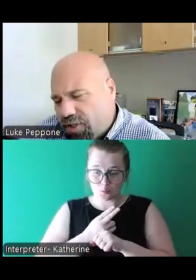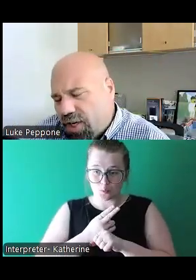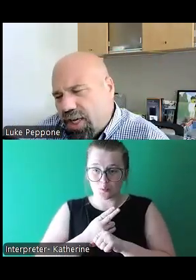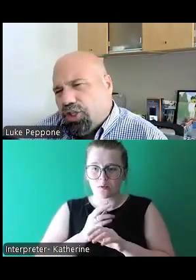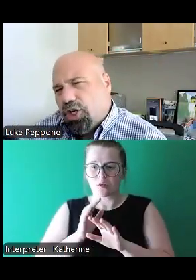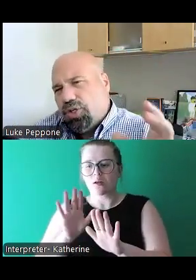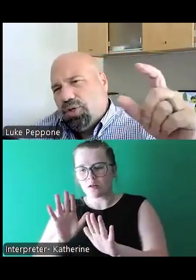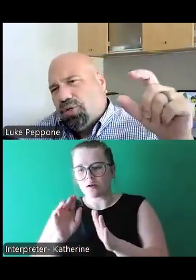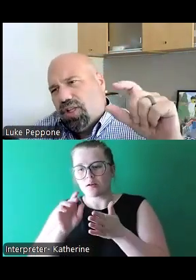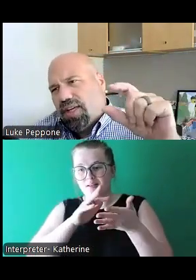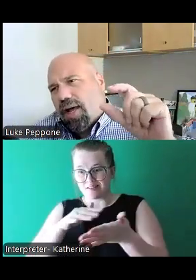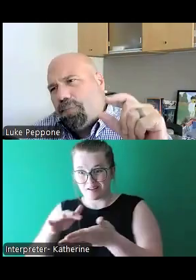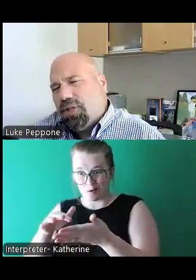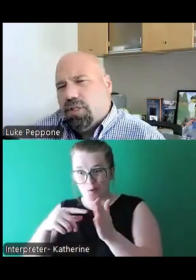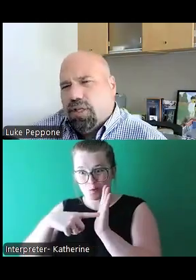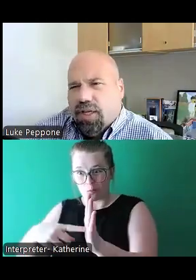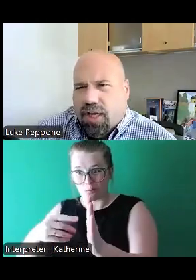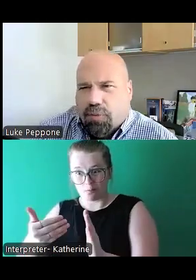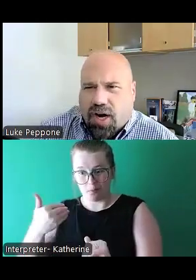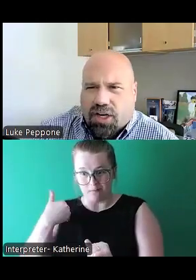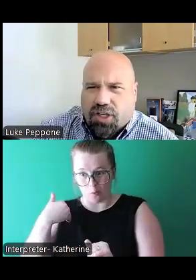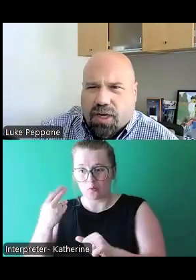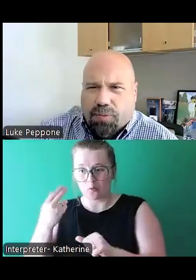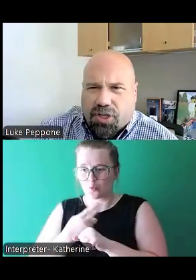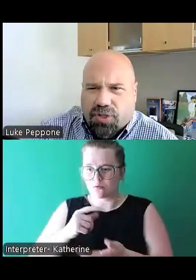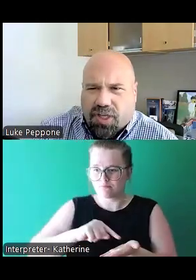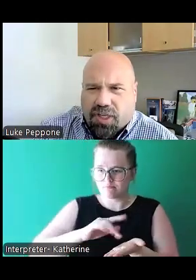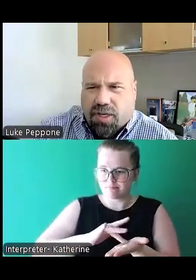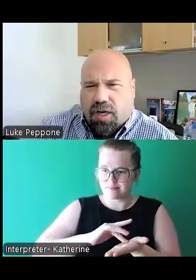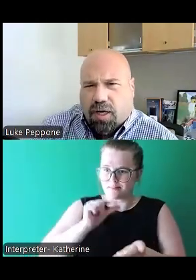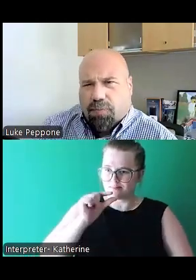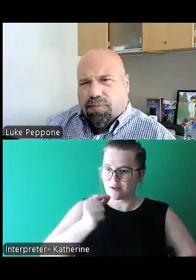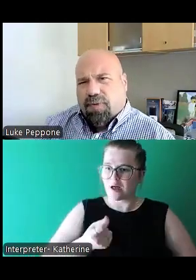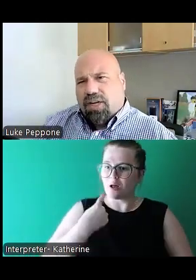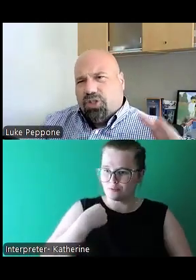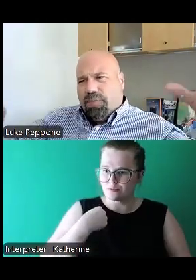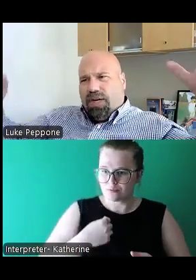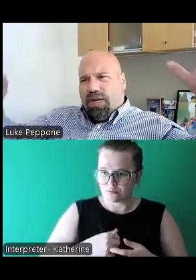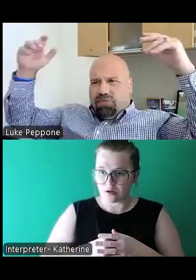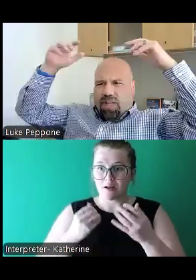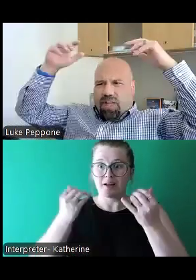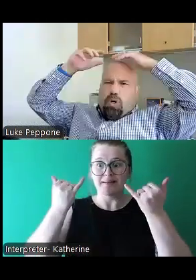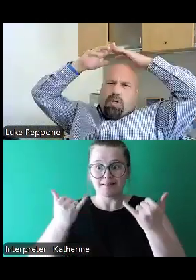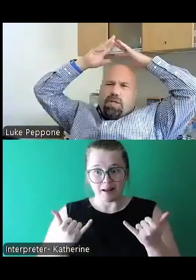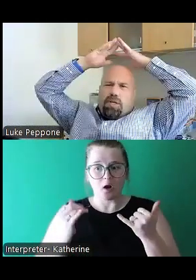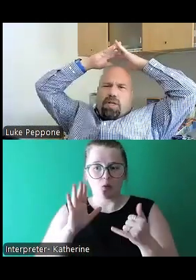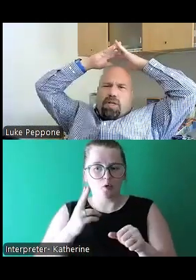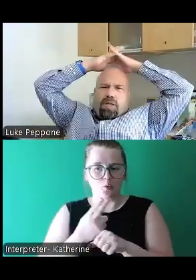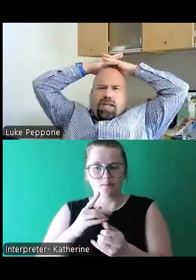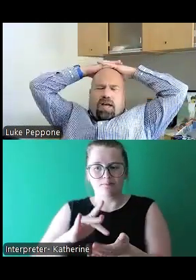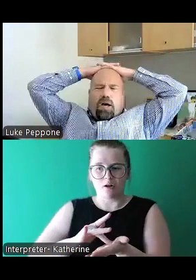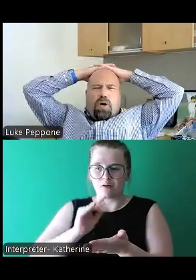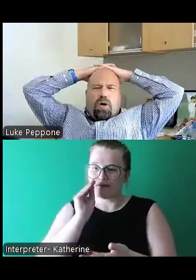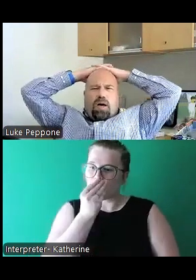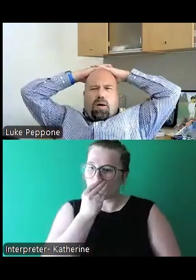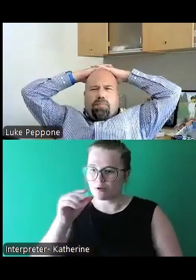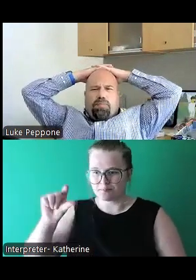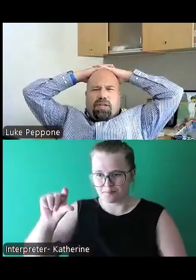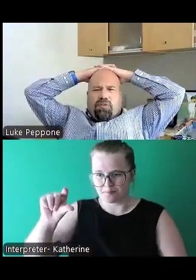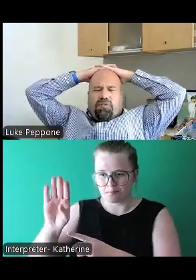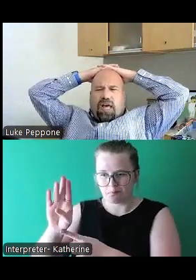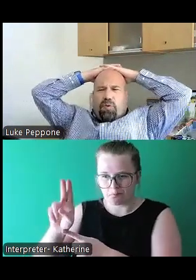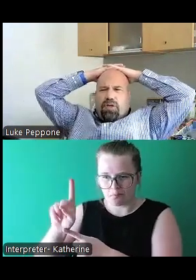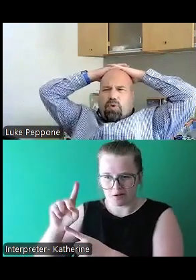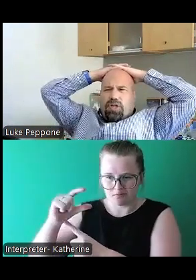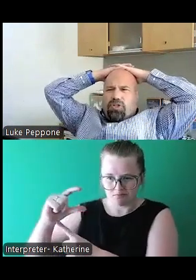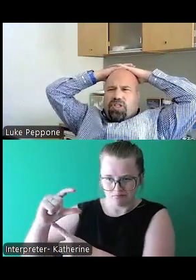the study I showed you used a capsule, and we're actually going to be using actual medical flower. Now,